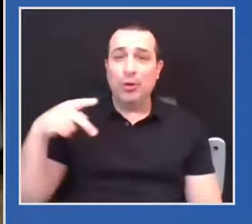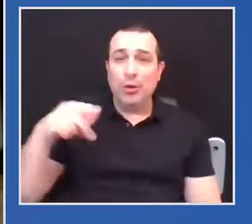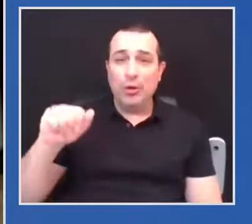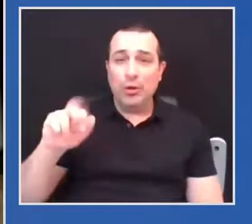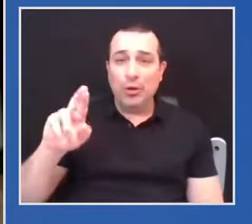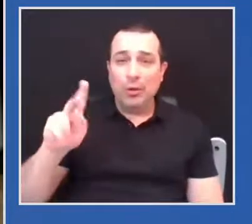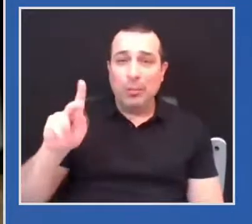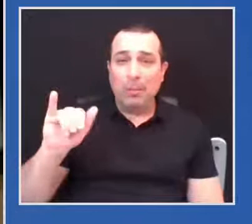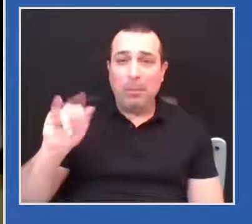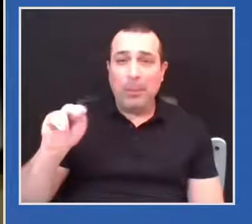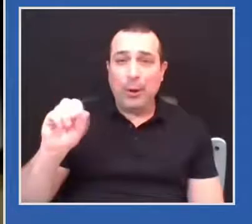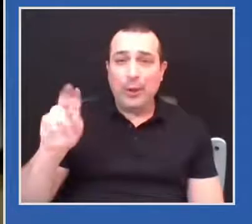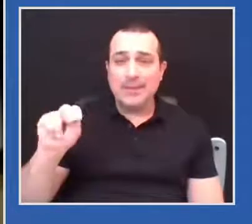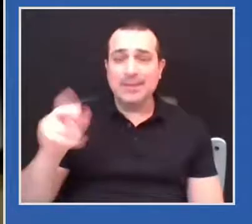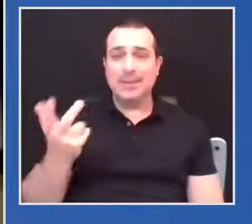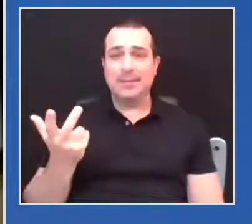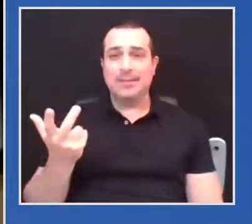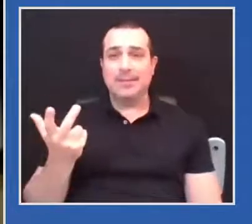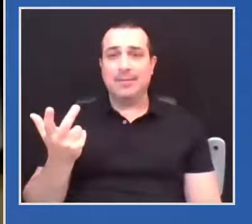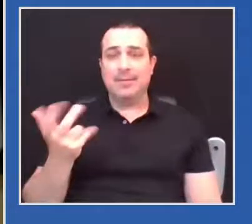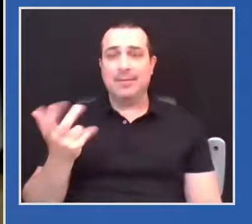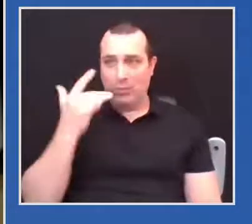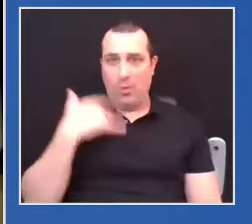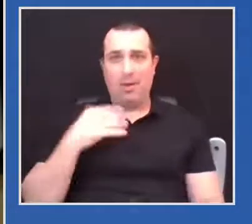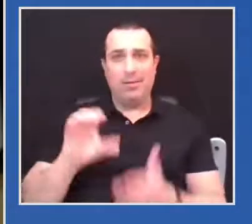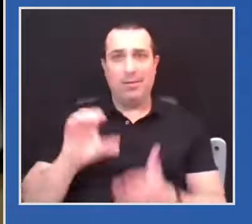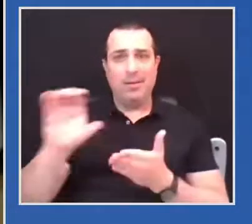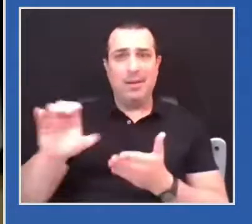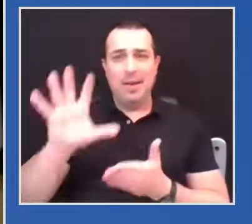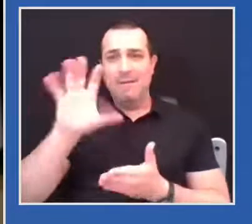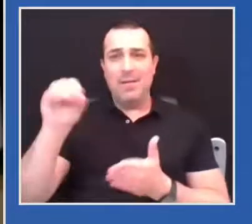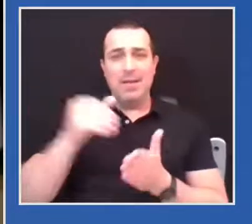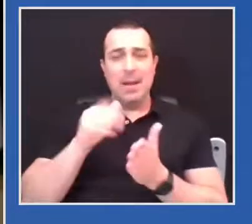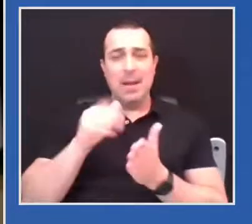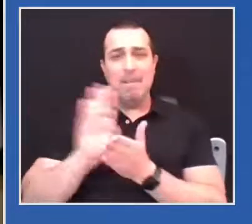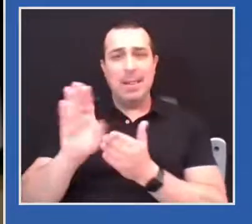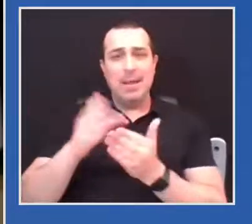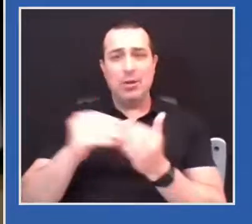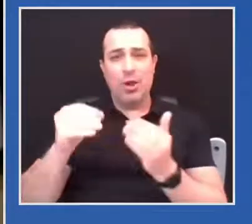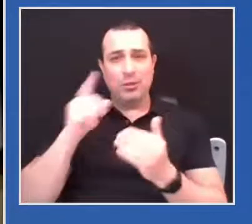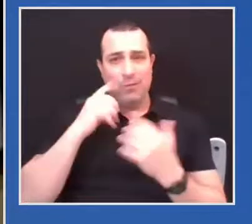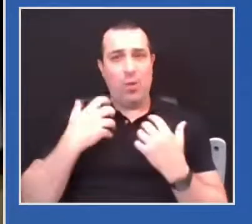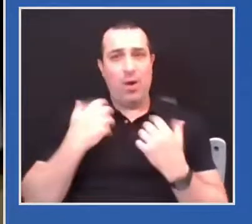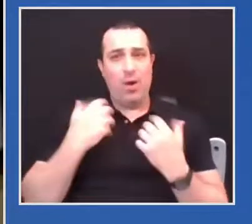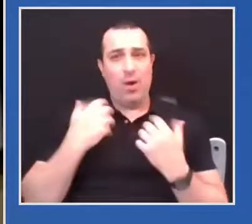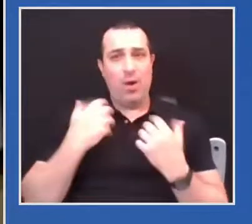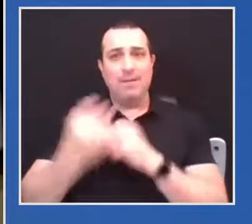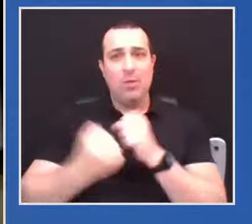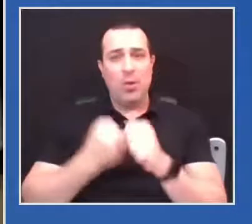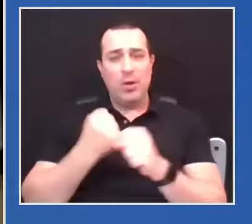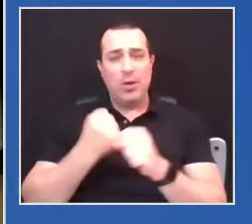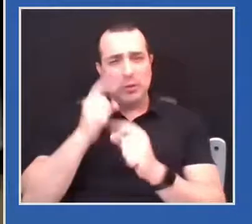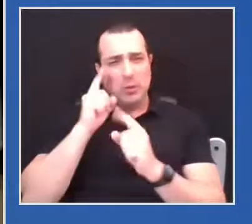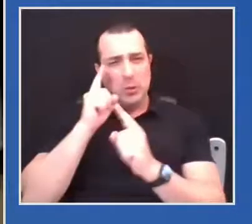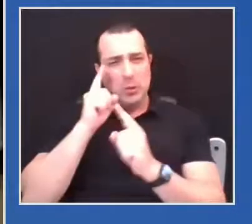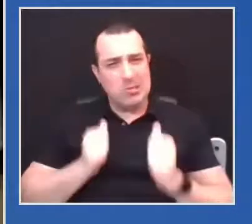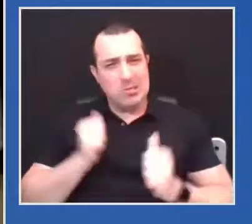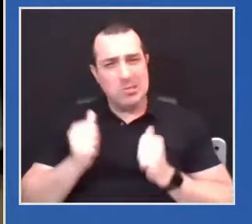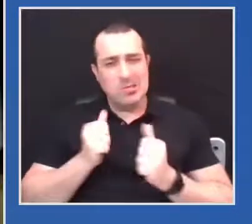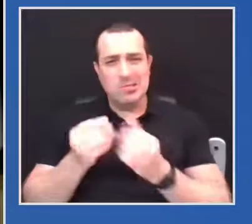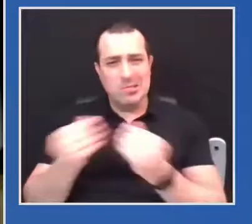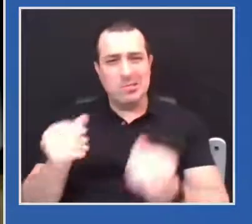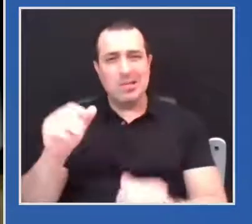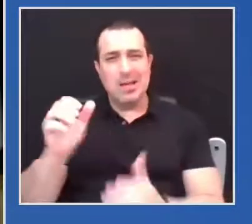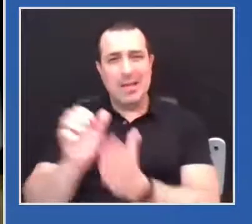National Institute of Health $50 billion over the next 4 years to go after cancer, diabetes, Alzheimer's,